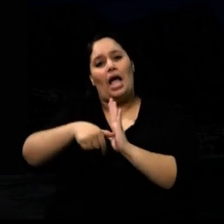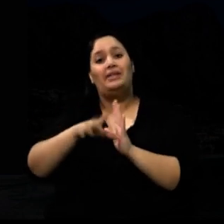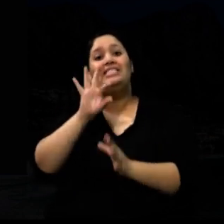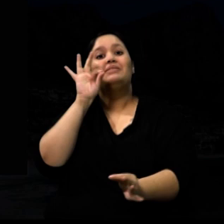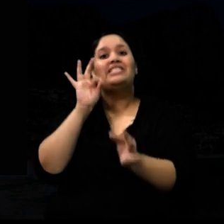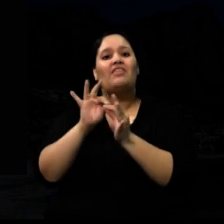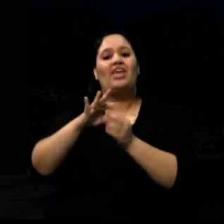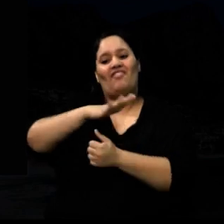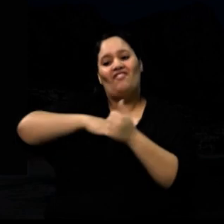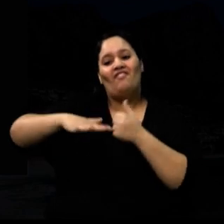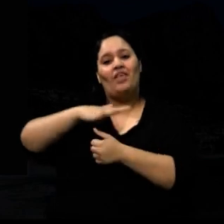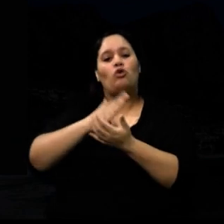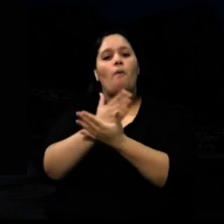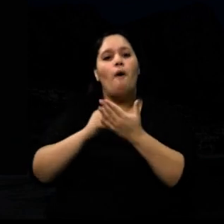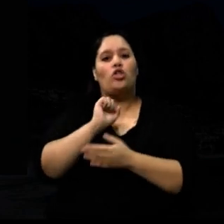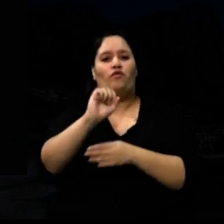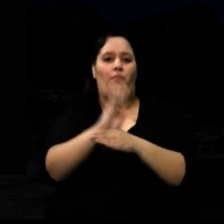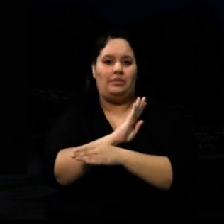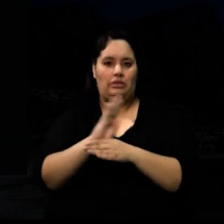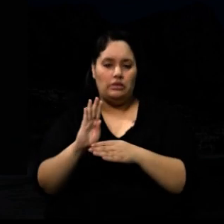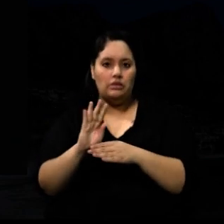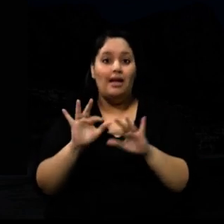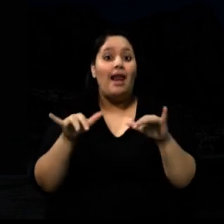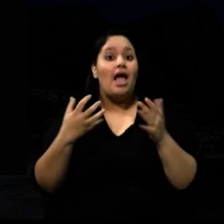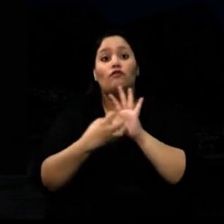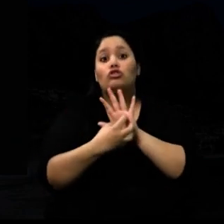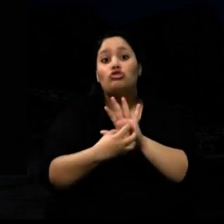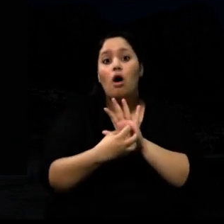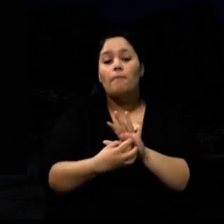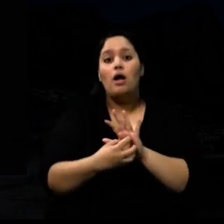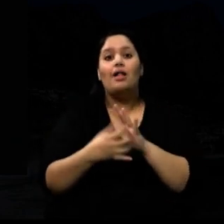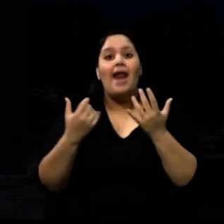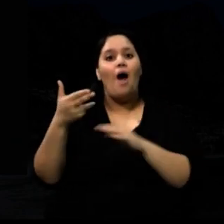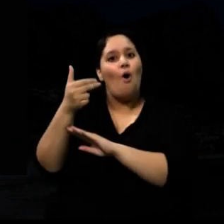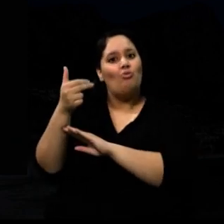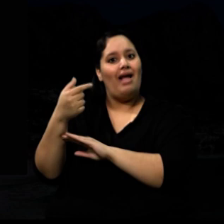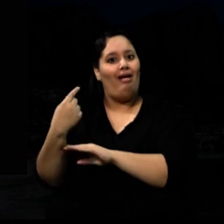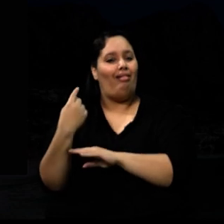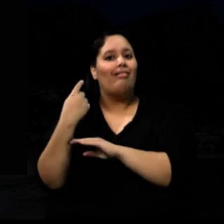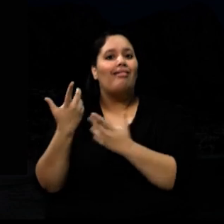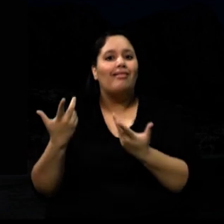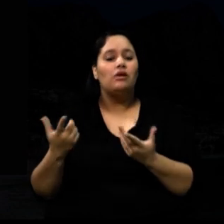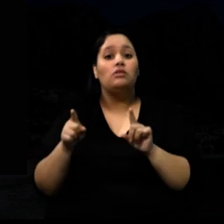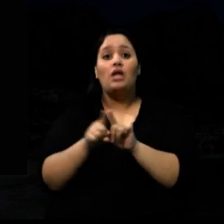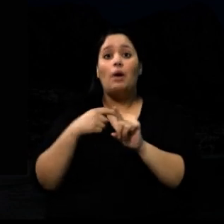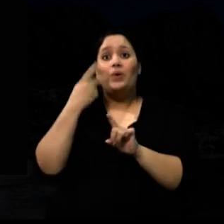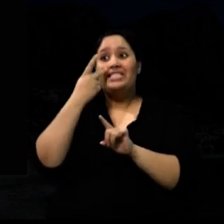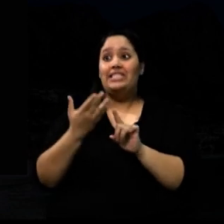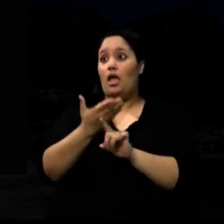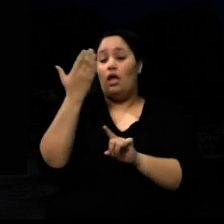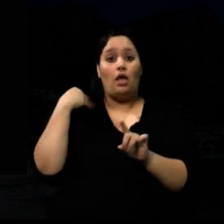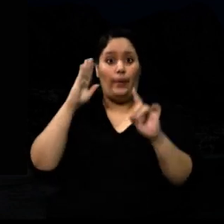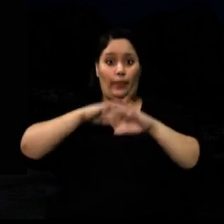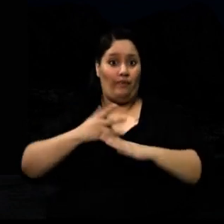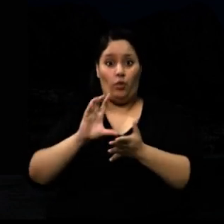specific sector or industry? Like for example now, in the hotel industry. We have not seen a learner fit